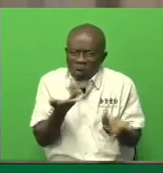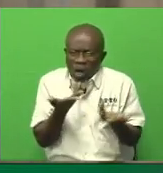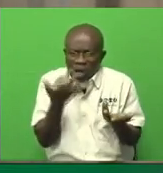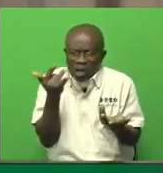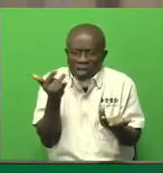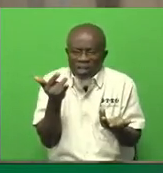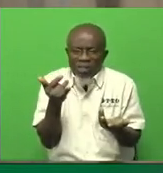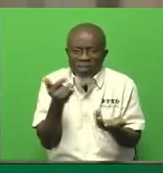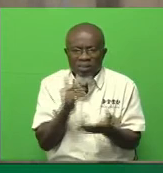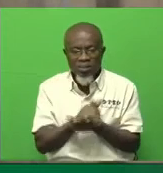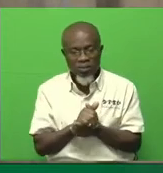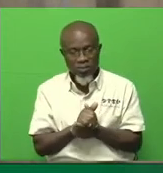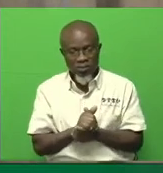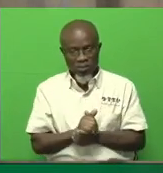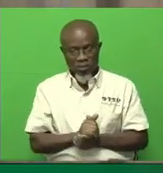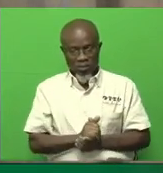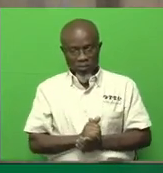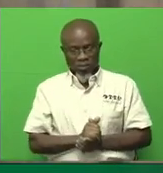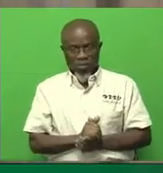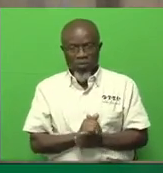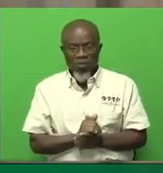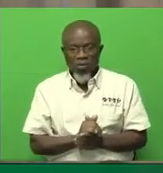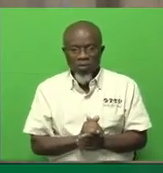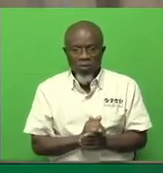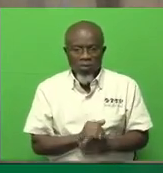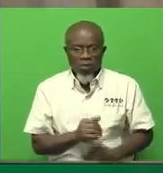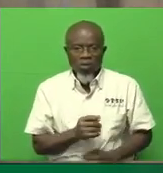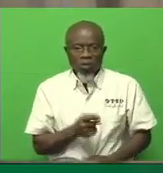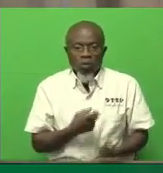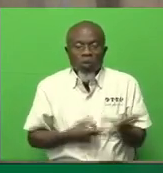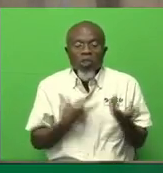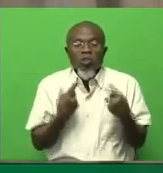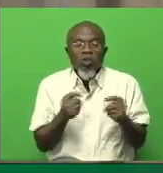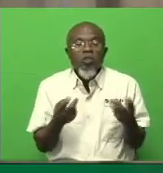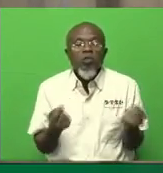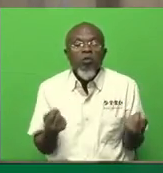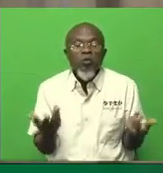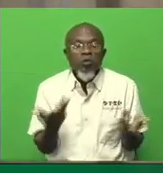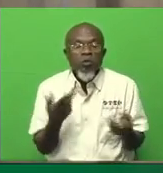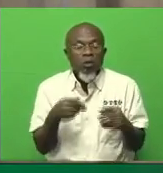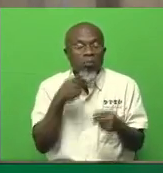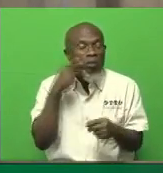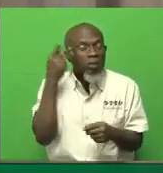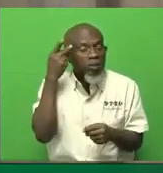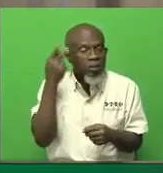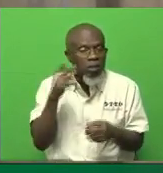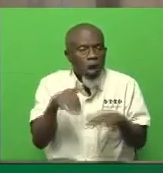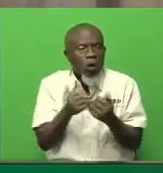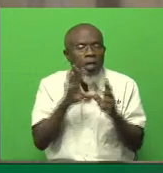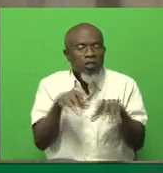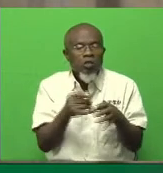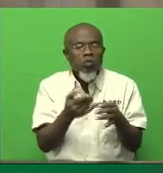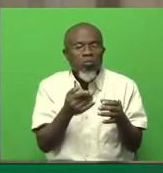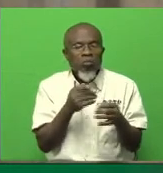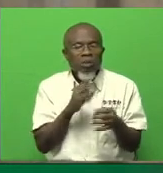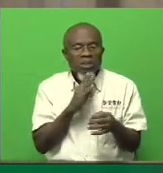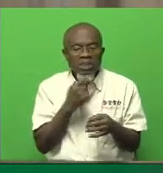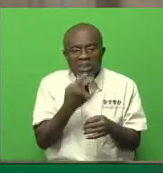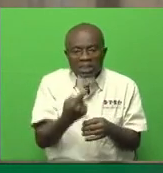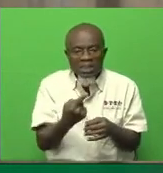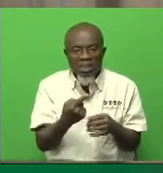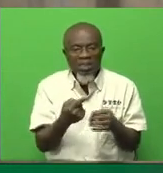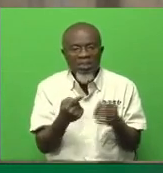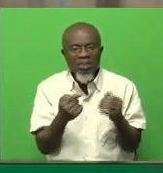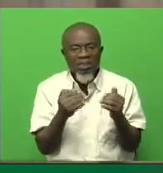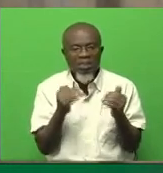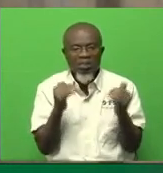absolute Terror are they reading on appearance of Trinidad and Tobago how can you justify as our